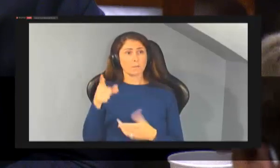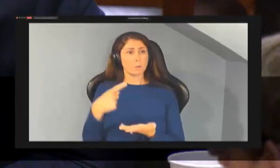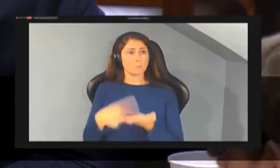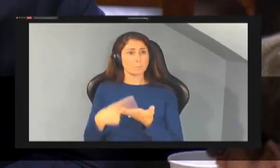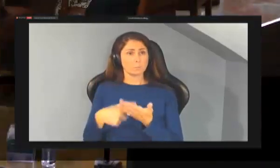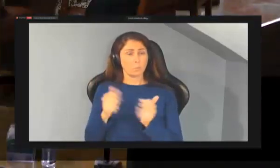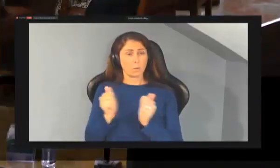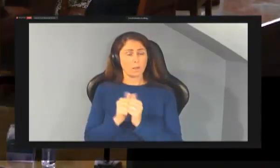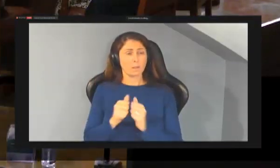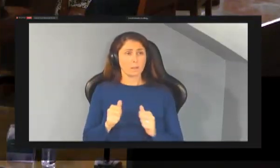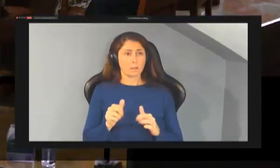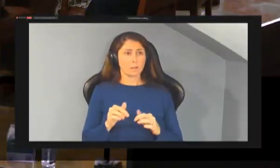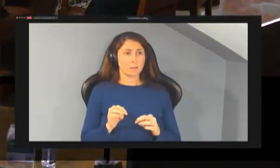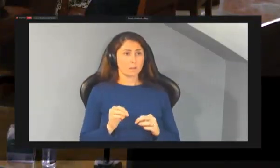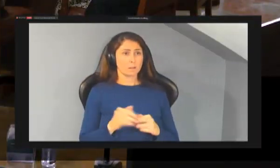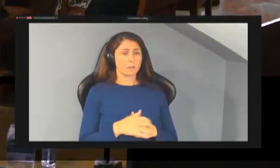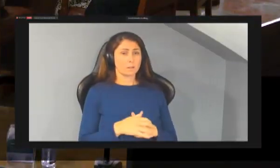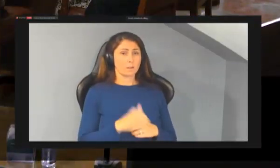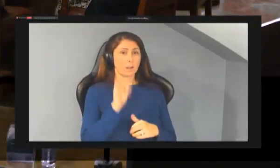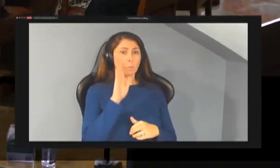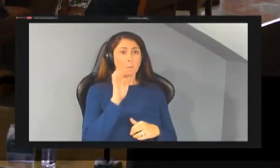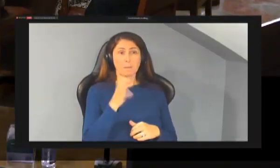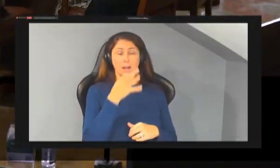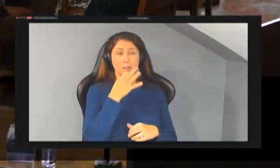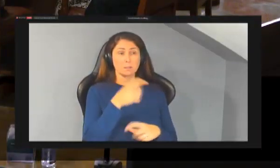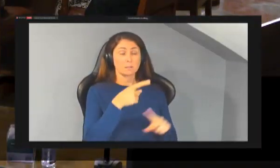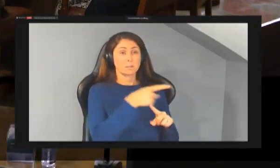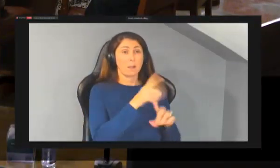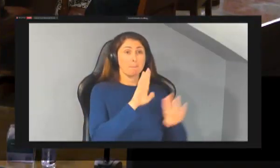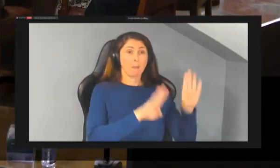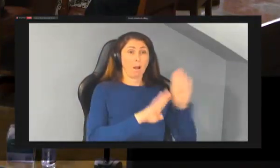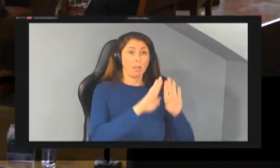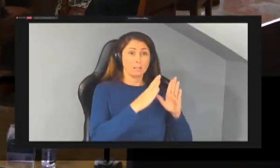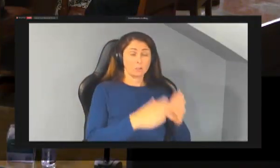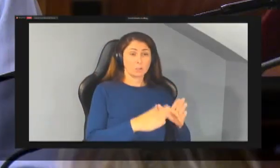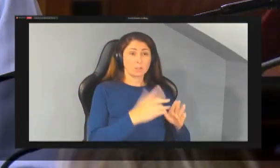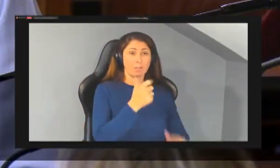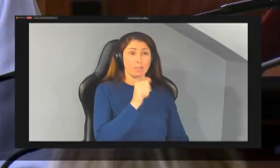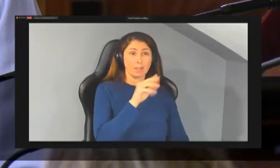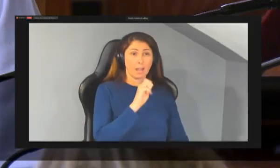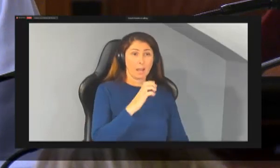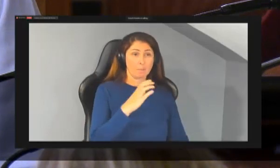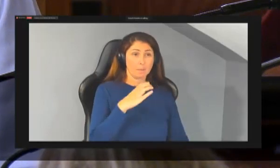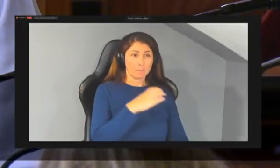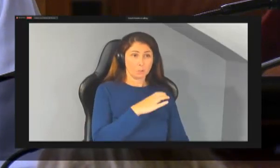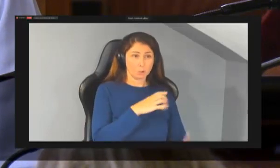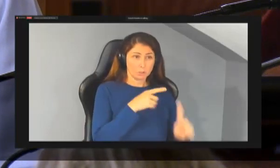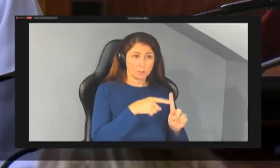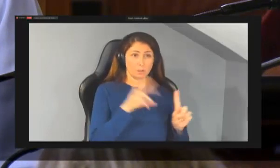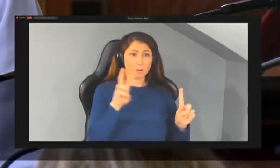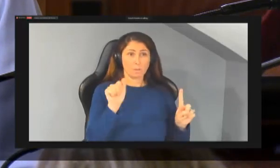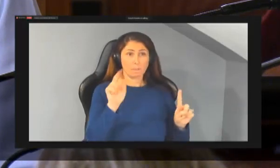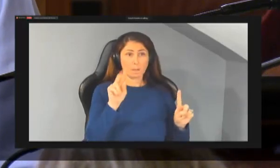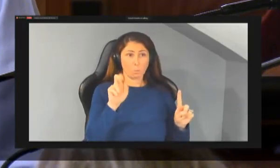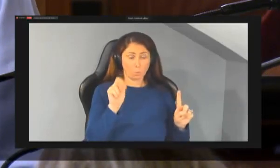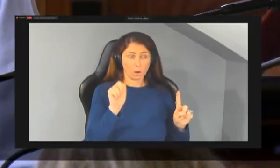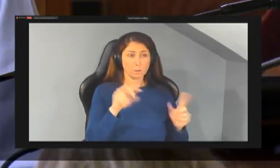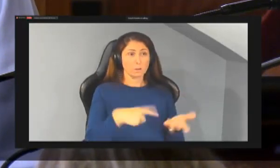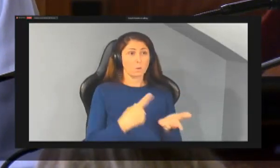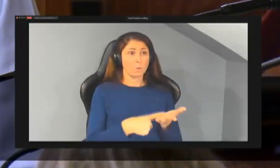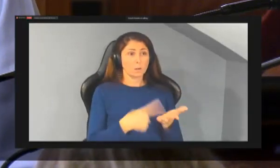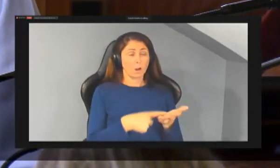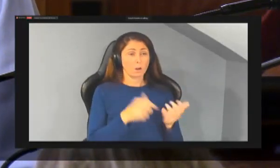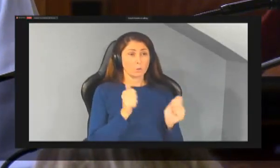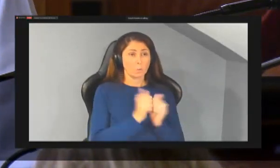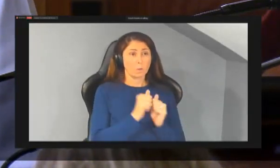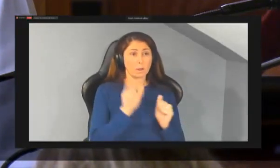Well, would be experts in the field. The biologist at the Game Commission, the warden. We've talked to the the